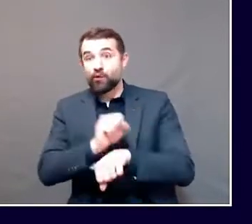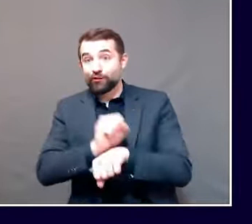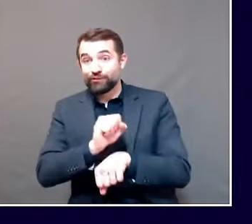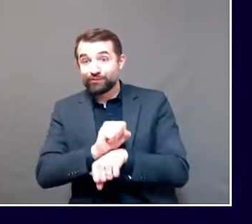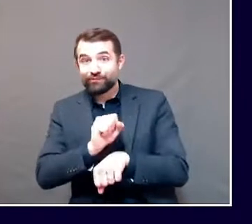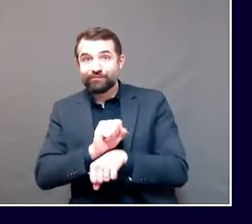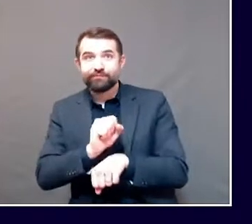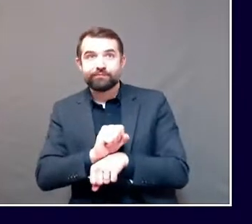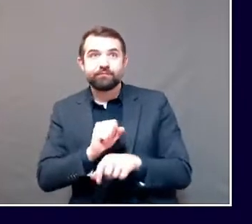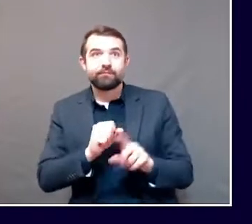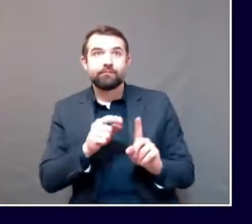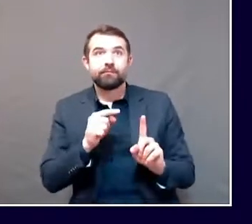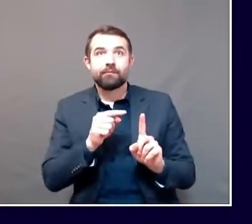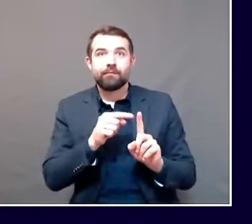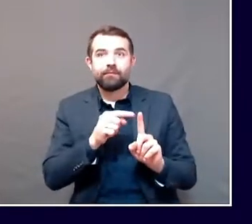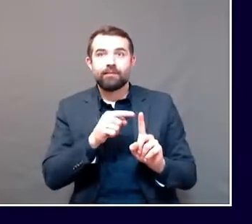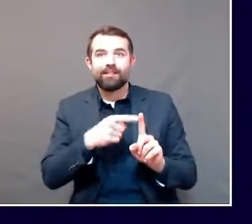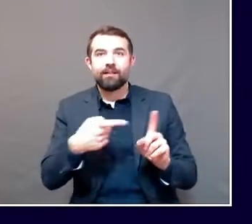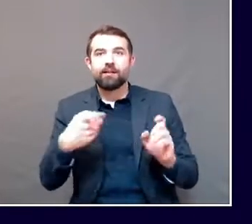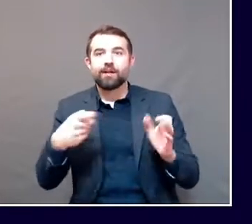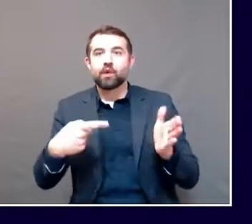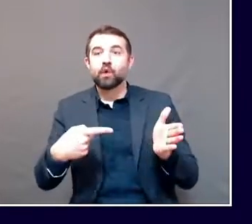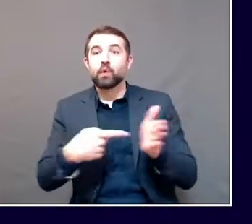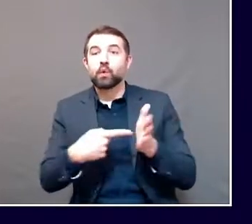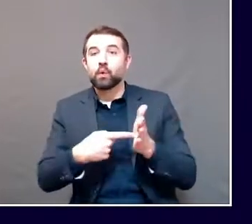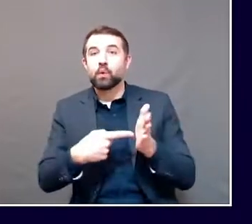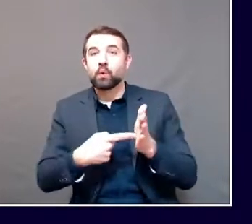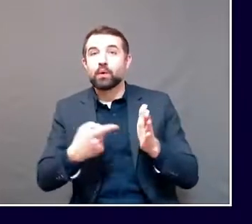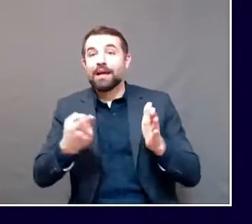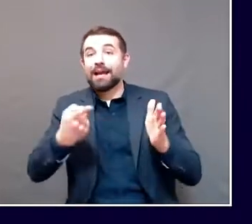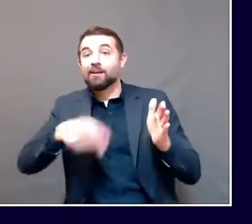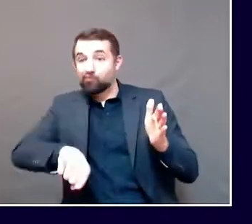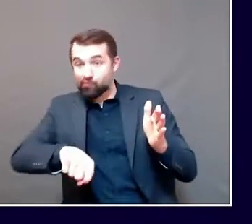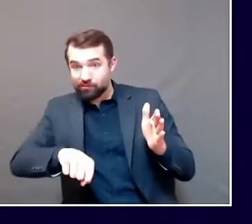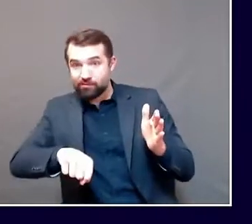from now, but they were able to pull them up because they had an extra